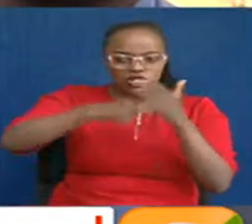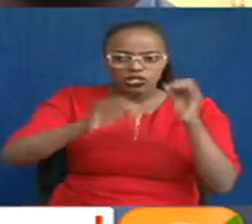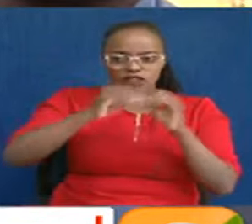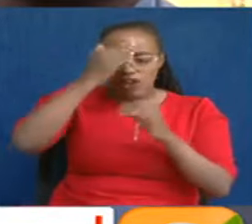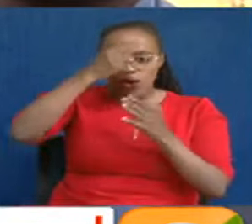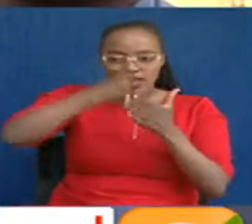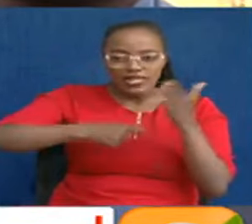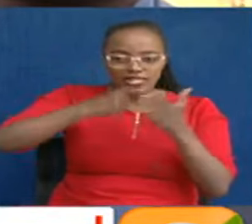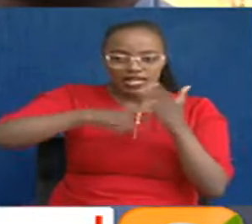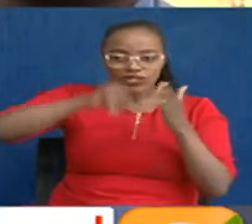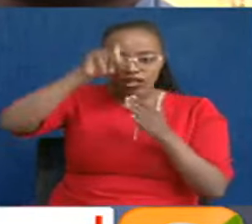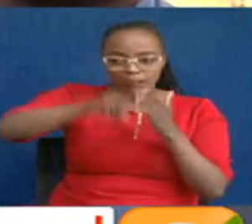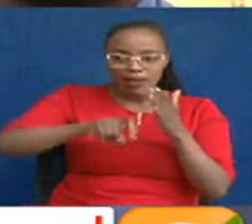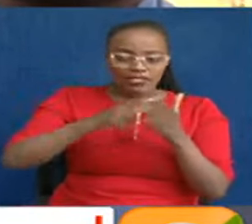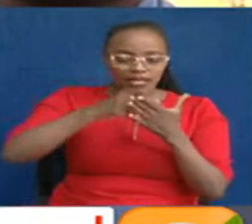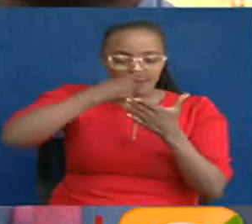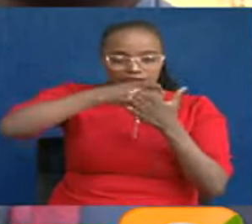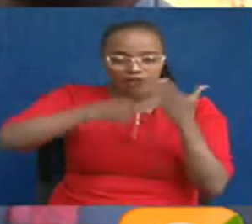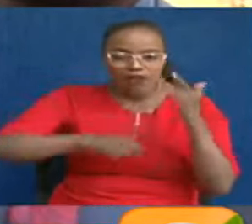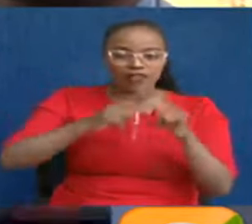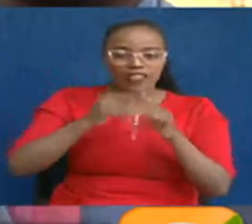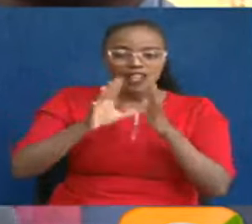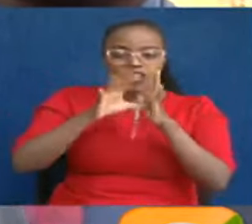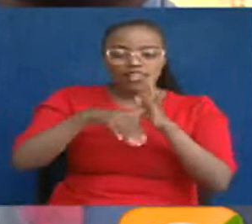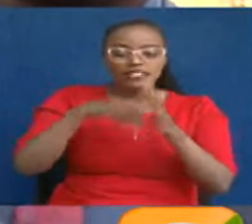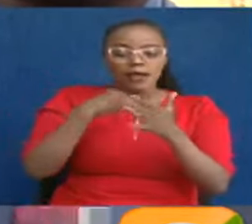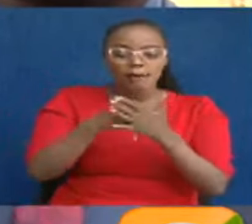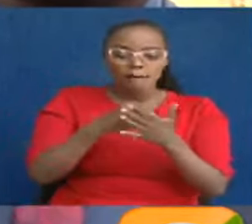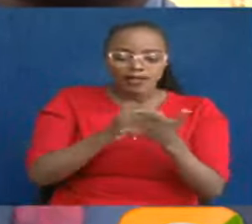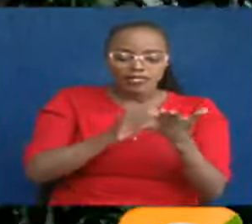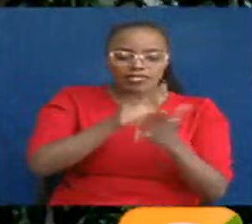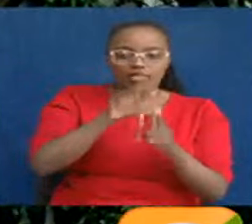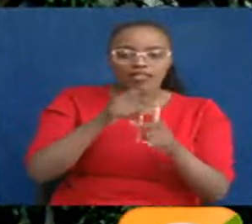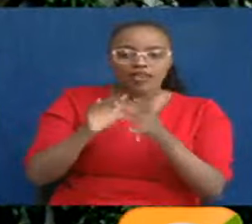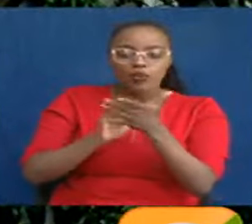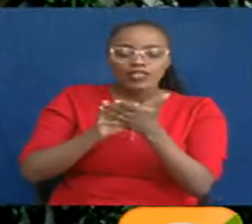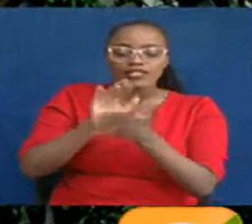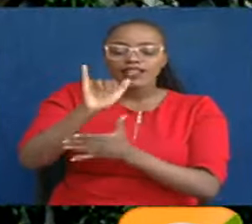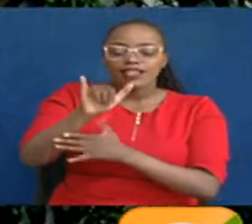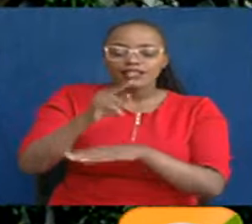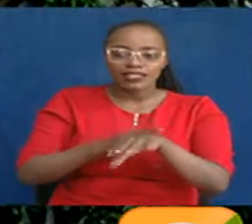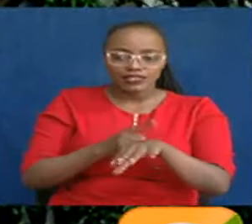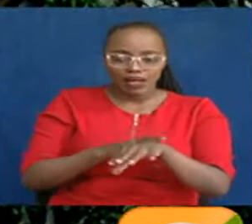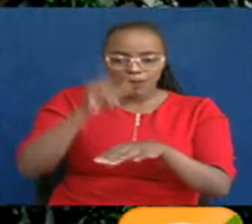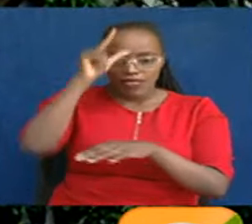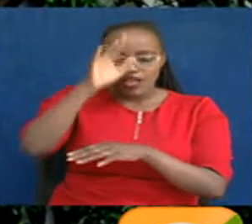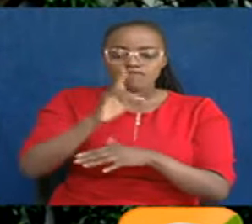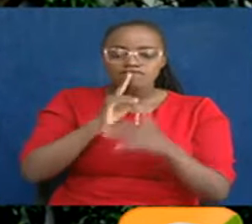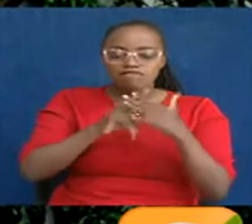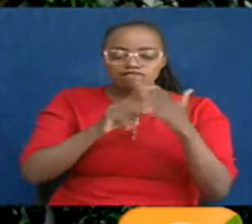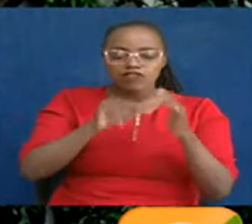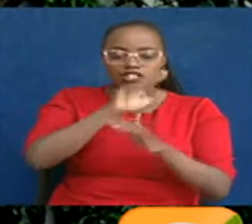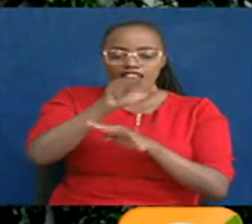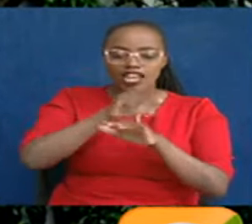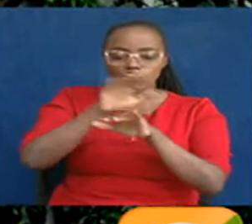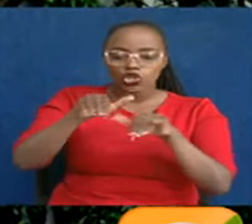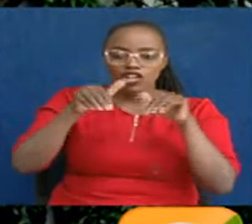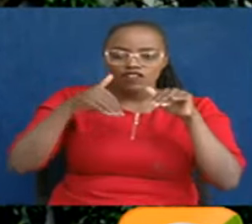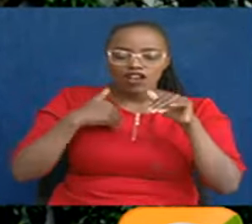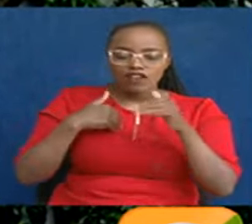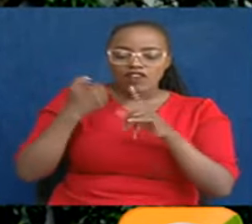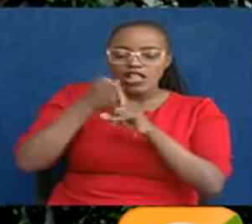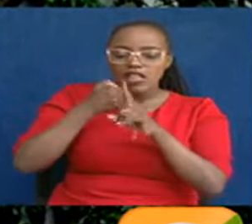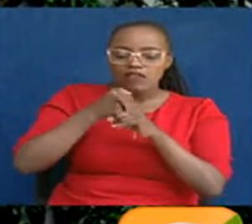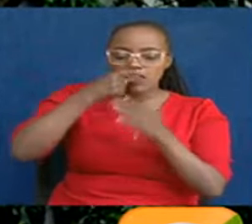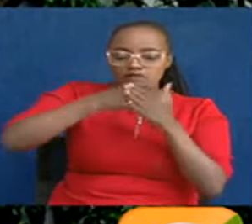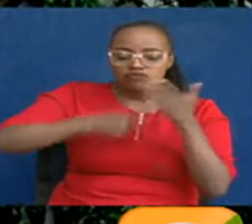deduction lazima pia zitolewe. Baadaye pesa inapokuja ndipo tunapolipa. Governors are accusing the National Assembly of pushing for